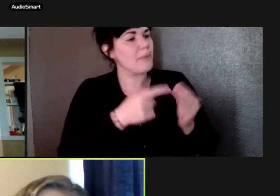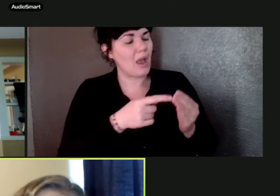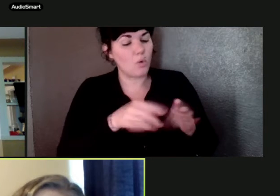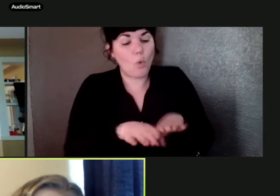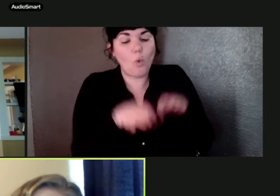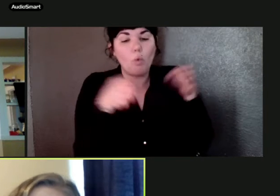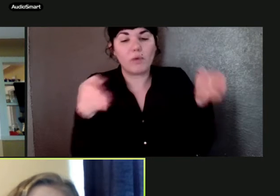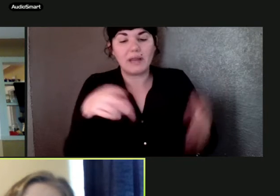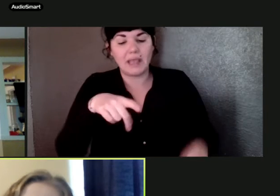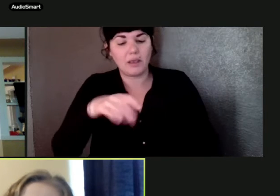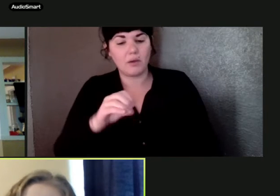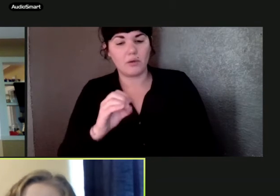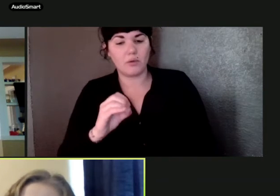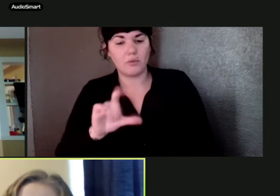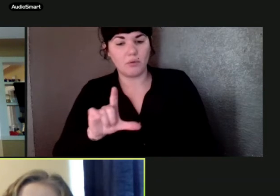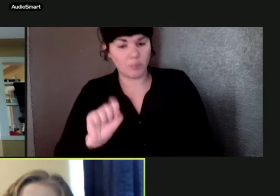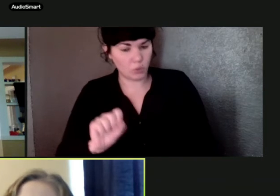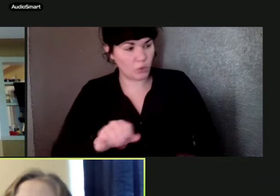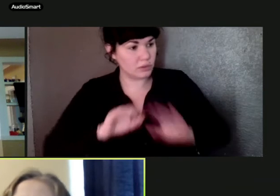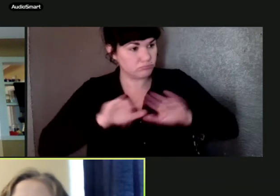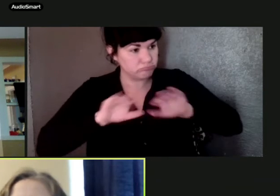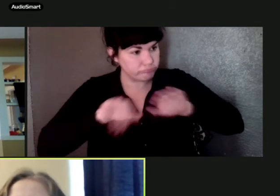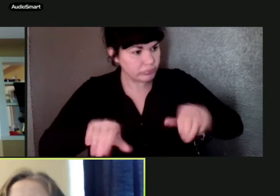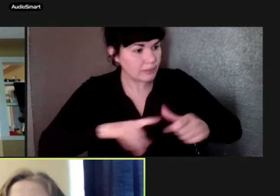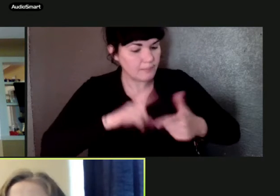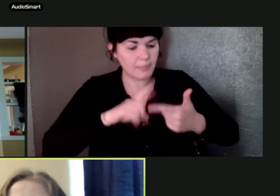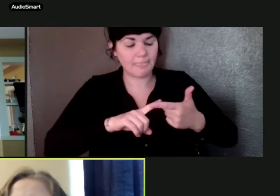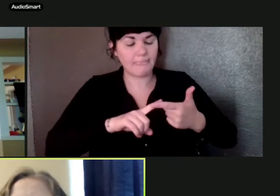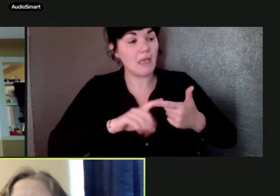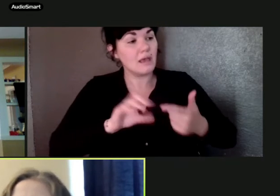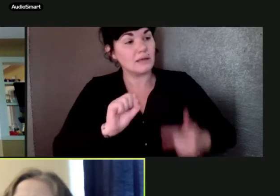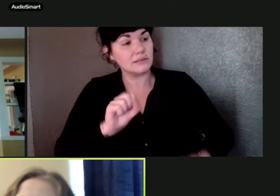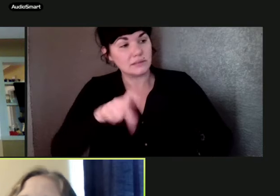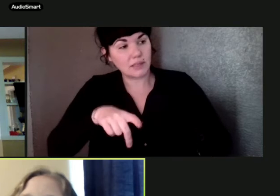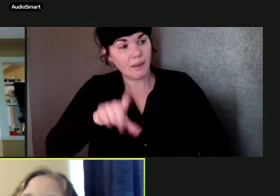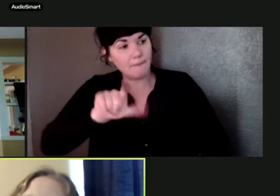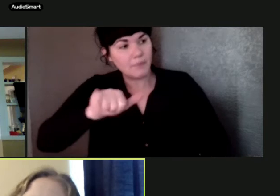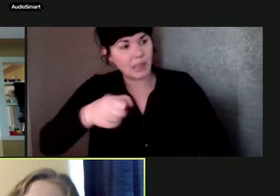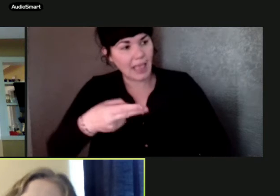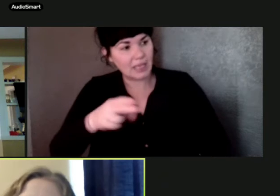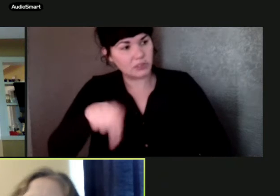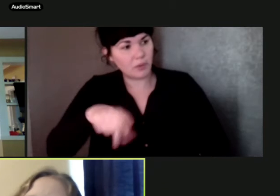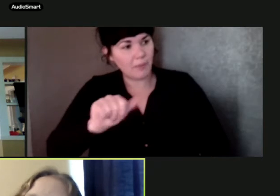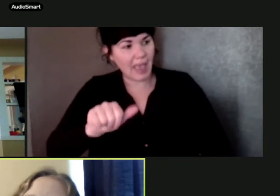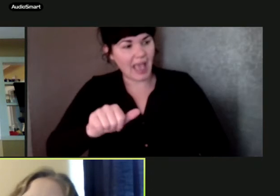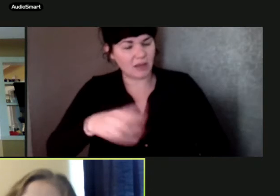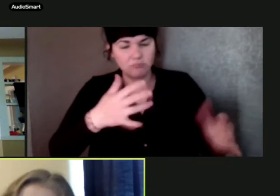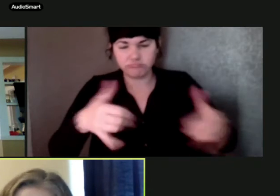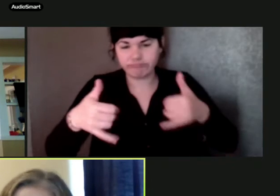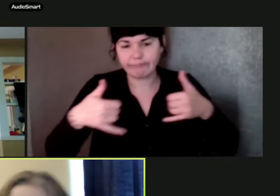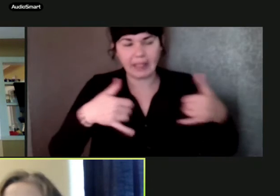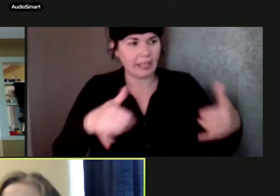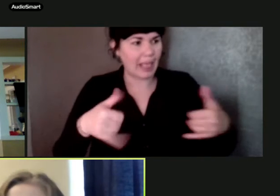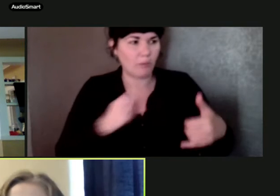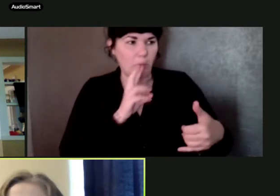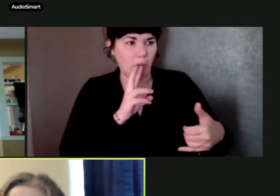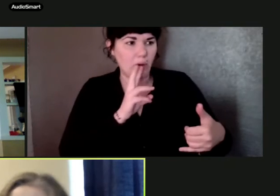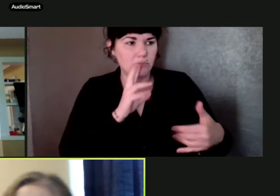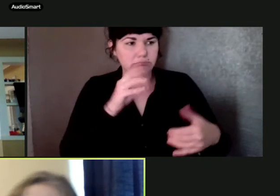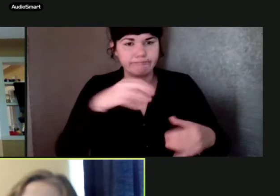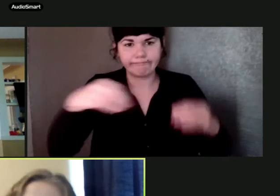weather, weddings and, you know, but schools and let's start with pools, all the summer fun.